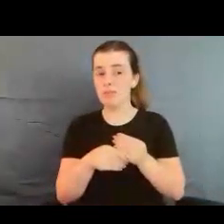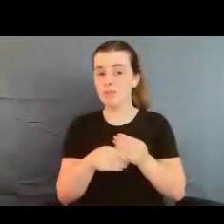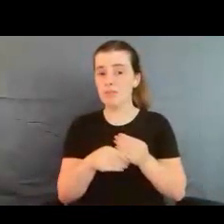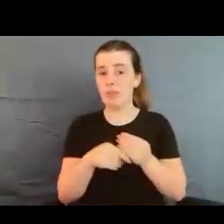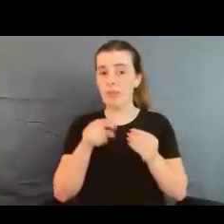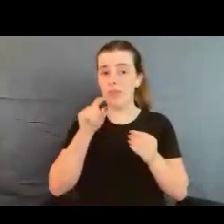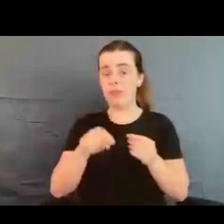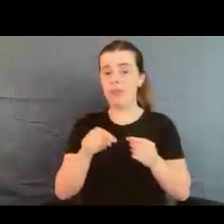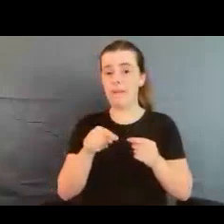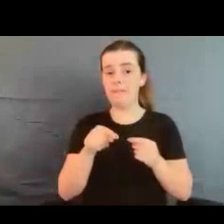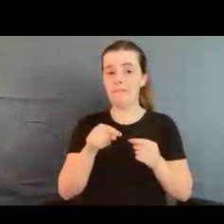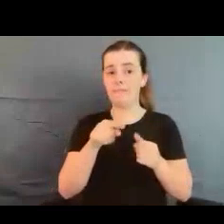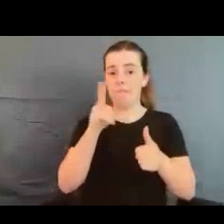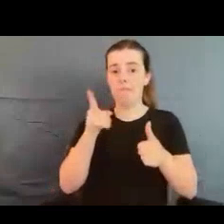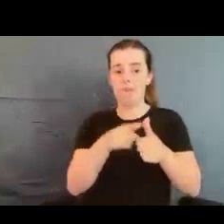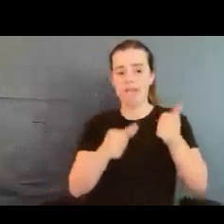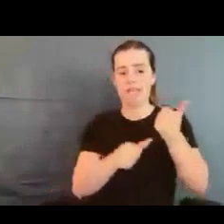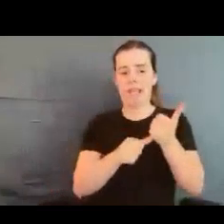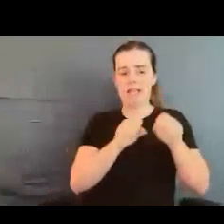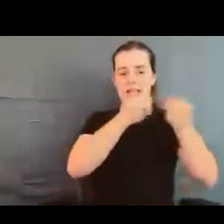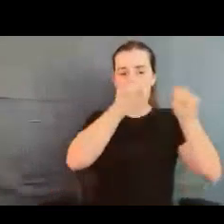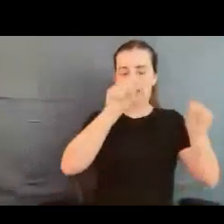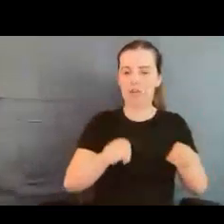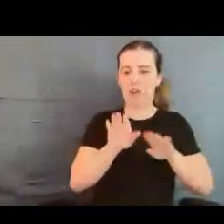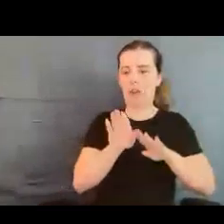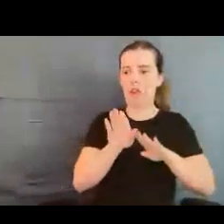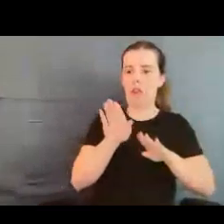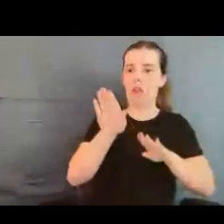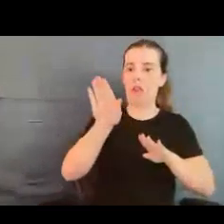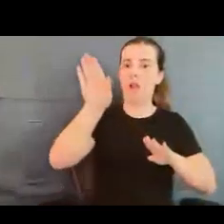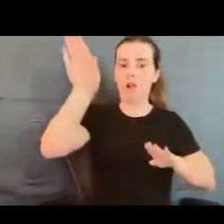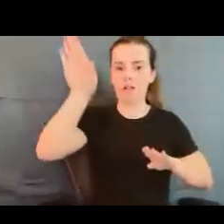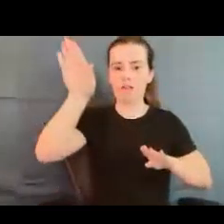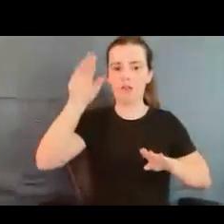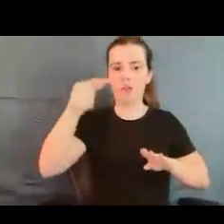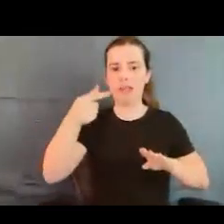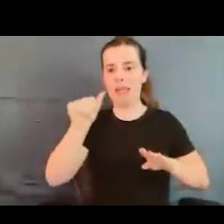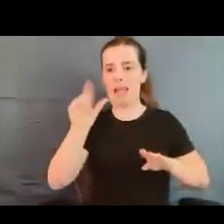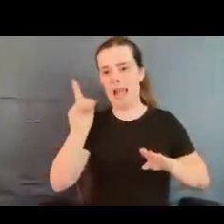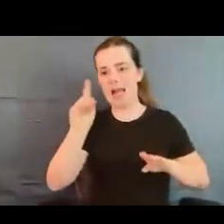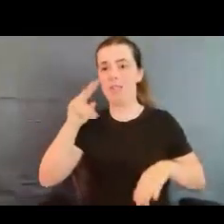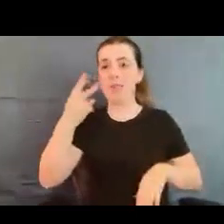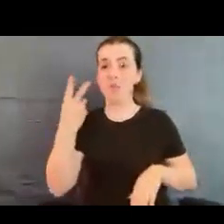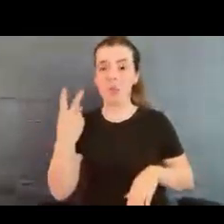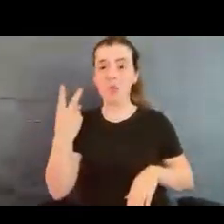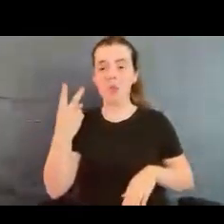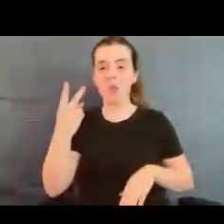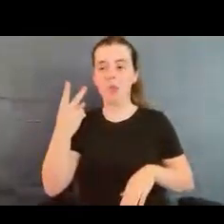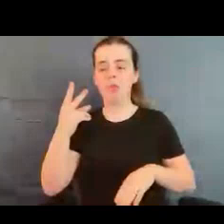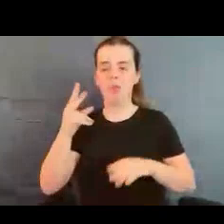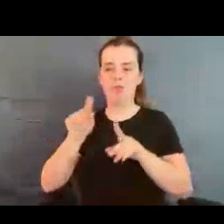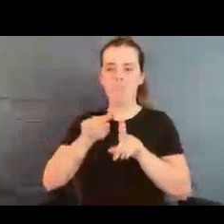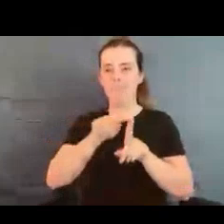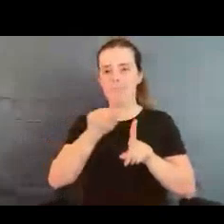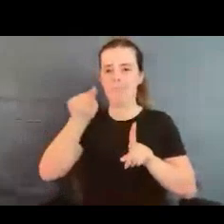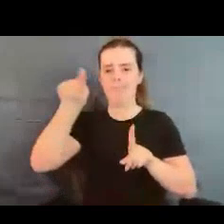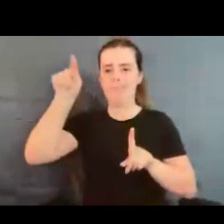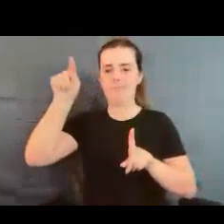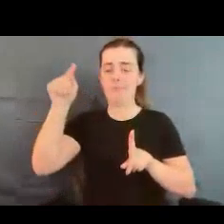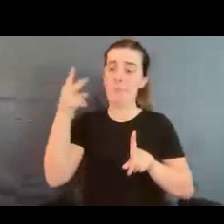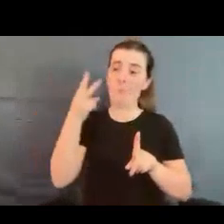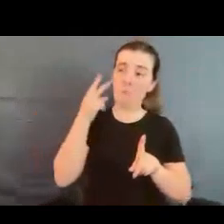from that first aid station will rise all the way up to the top of GAD 2 lift. And it looks a little bit like not that